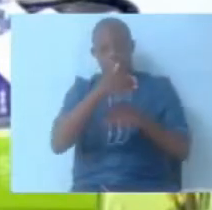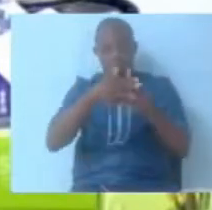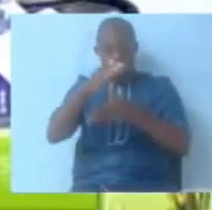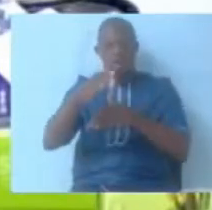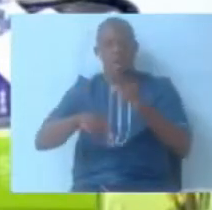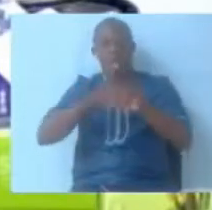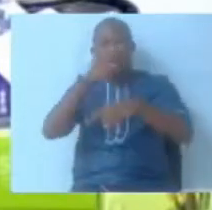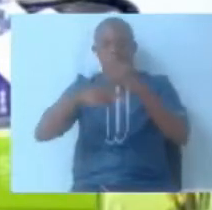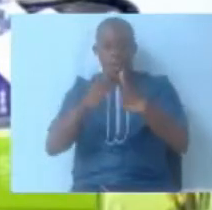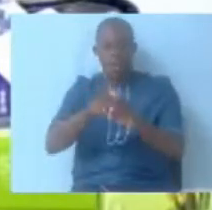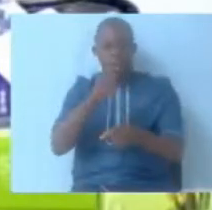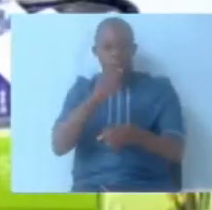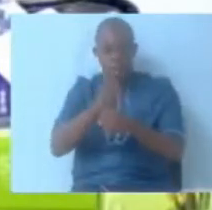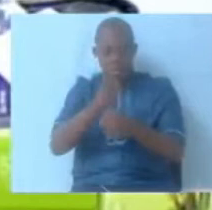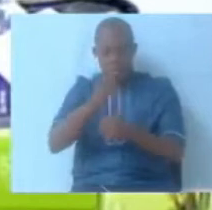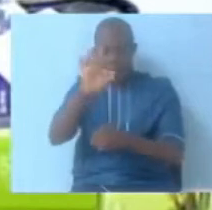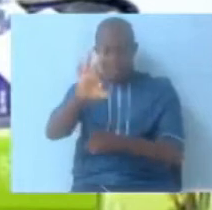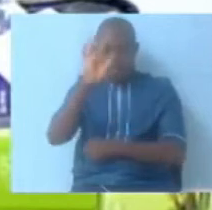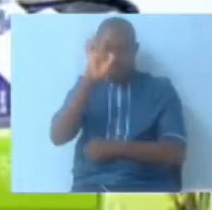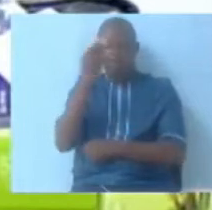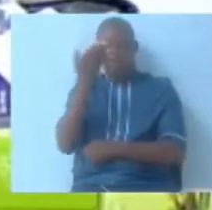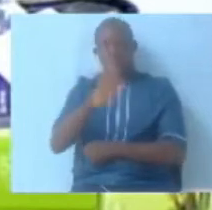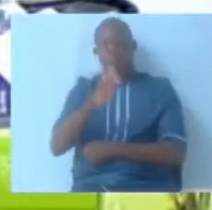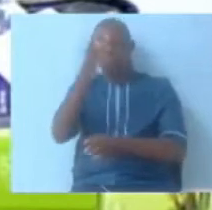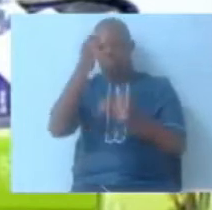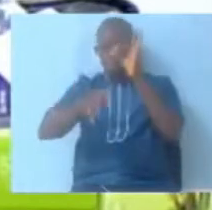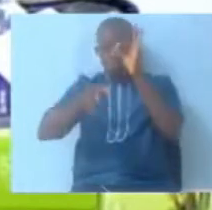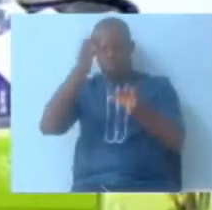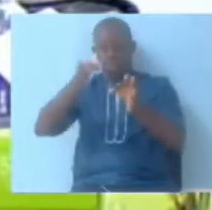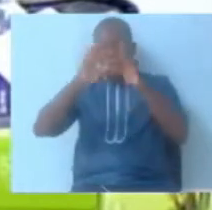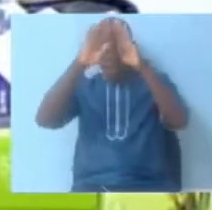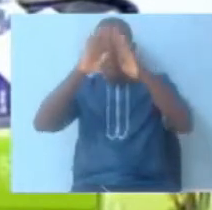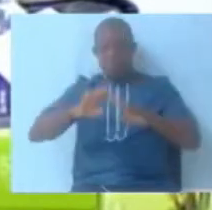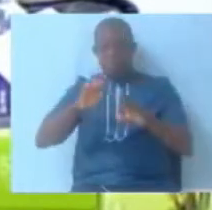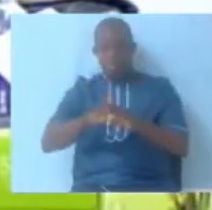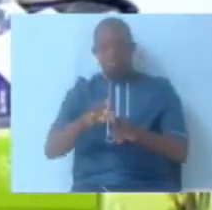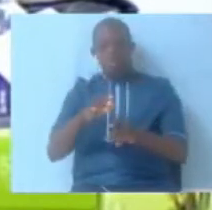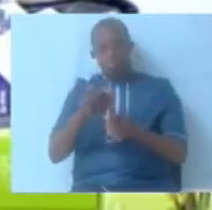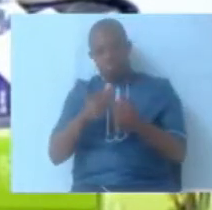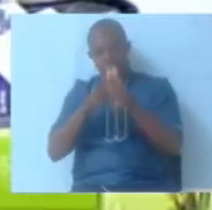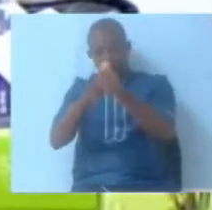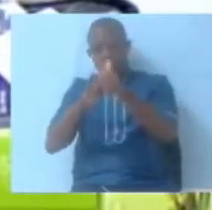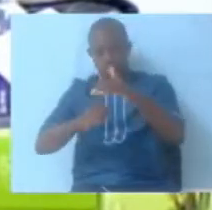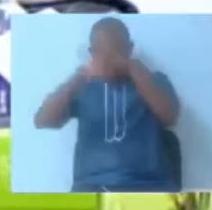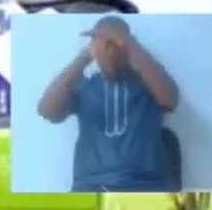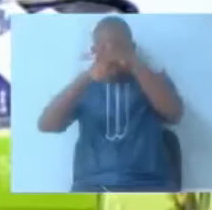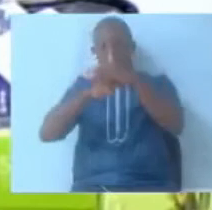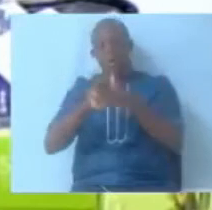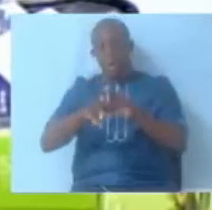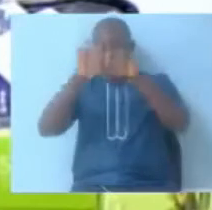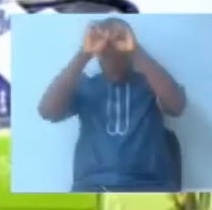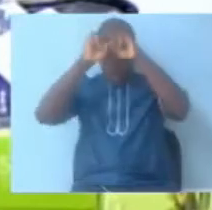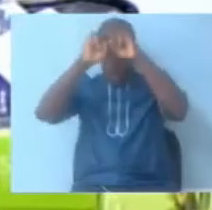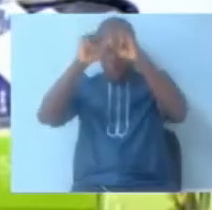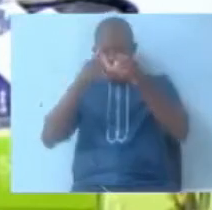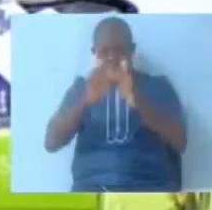in getting decisions from his court going in their favor. Puruka kangulu soto atela